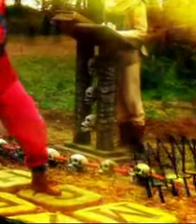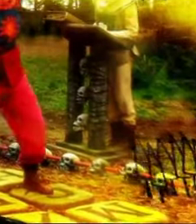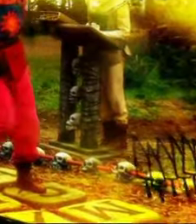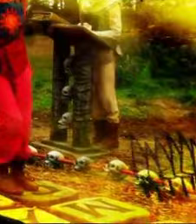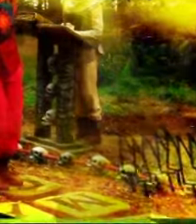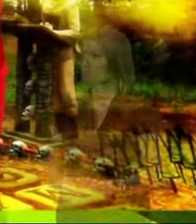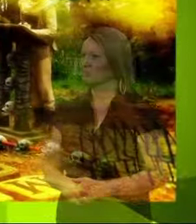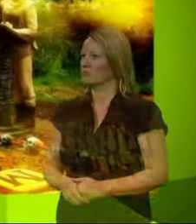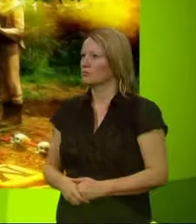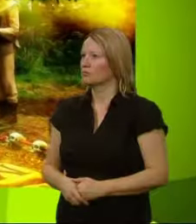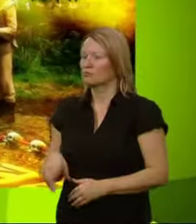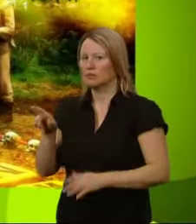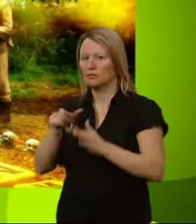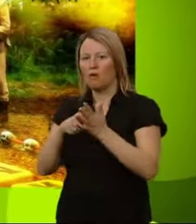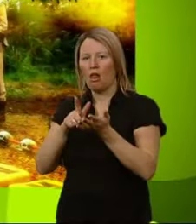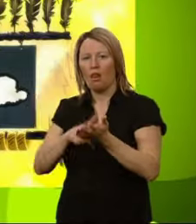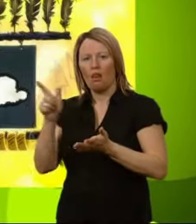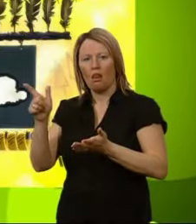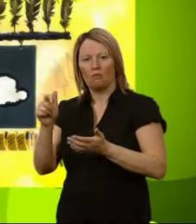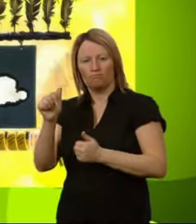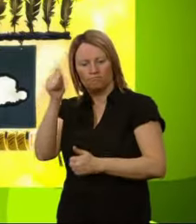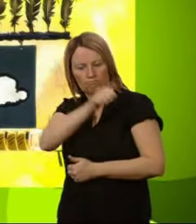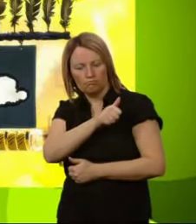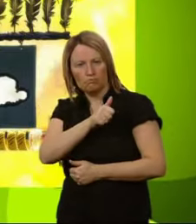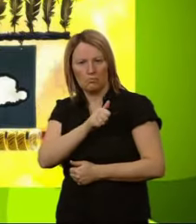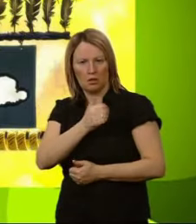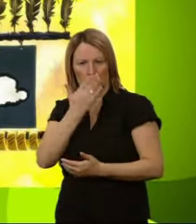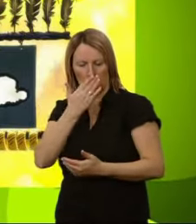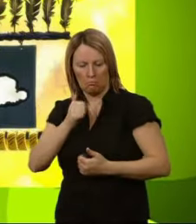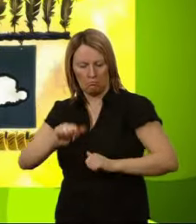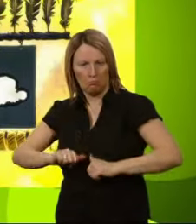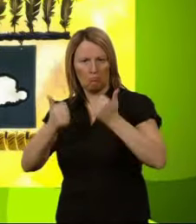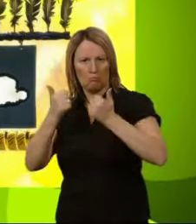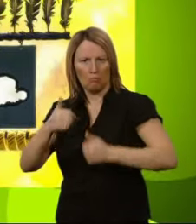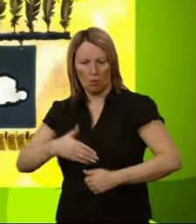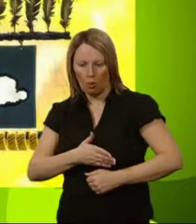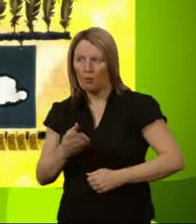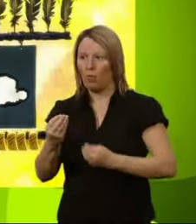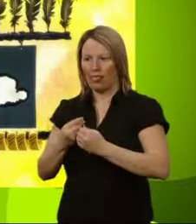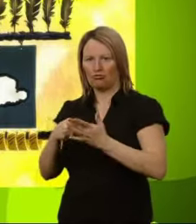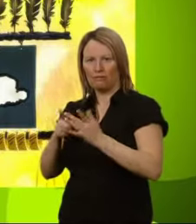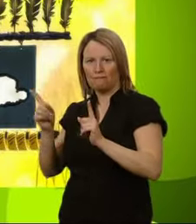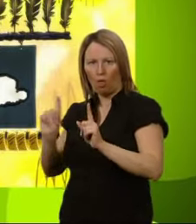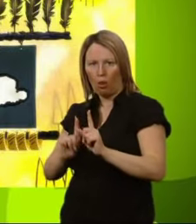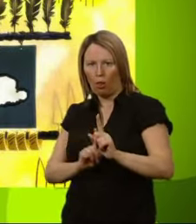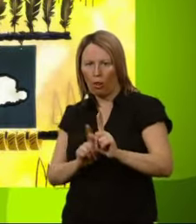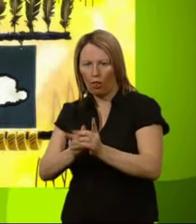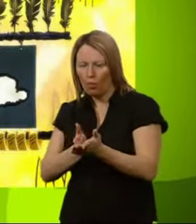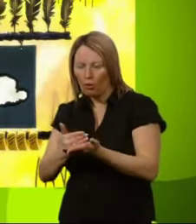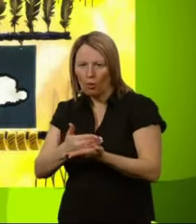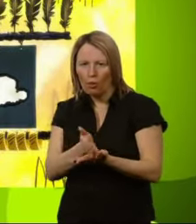Dyrell's generosity is to be commended. Allowing Tridic to take all 3 rings from the Riddle Path shows comradeship